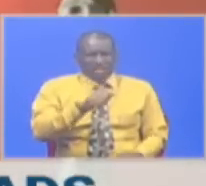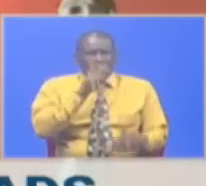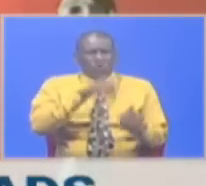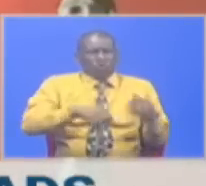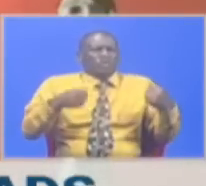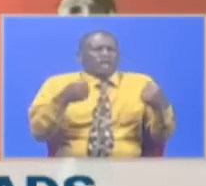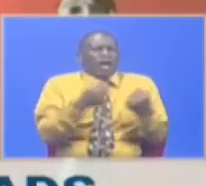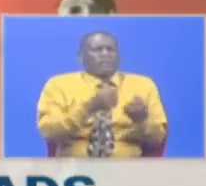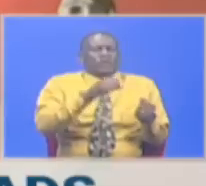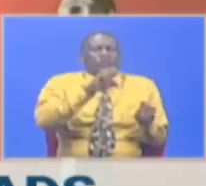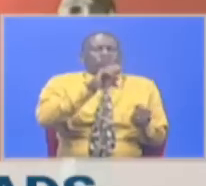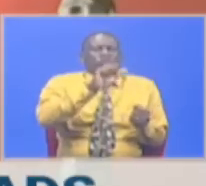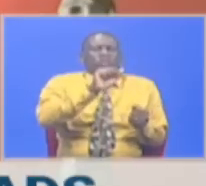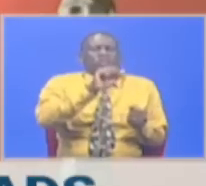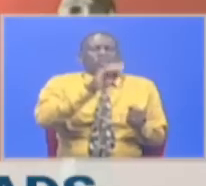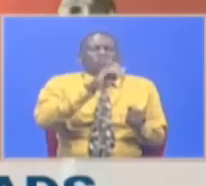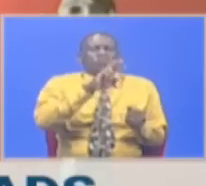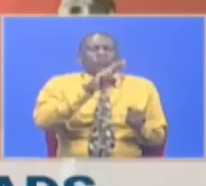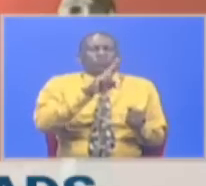governor? The hefty